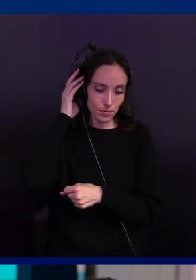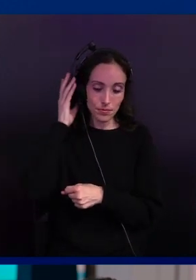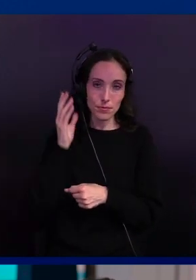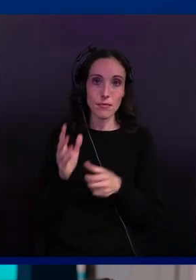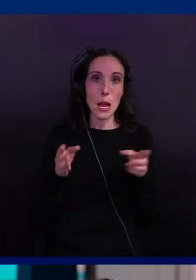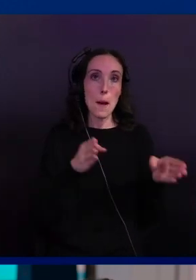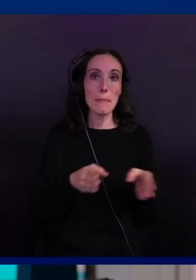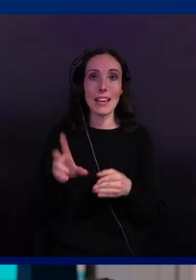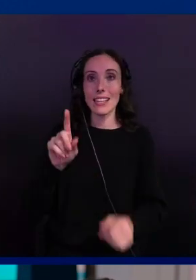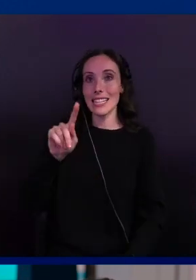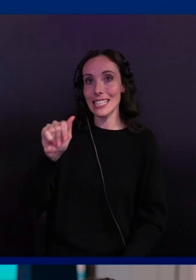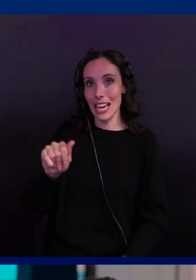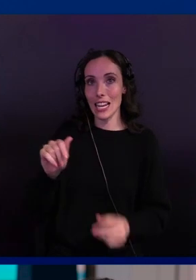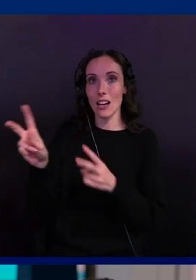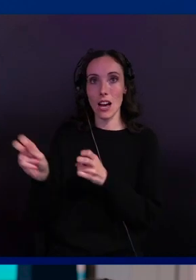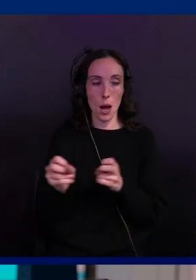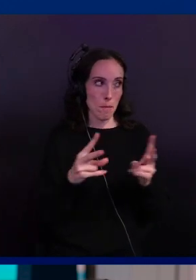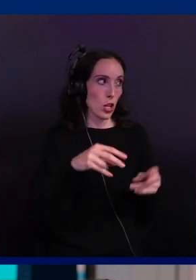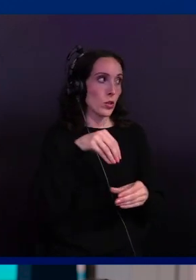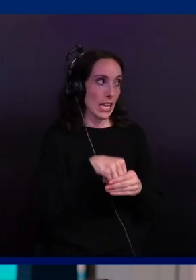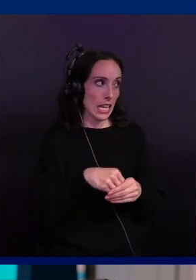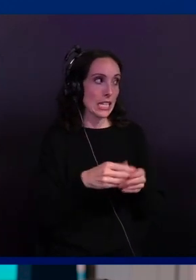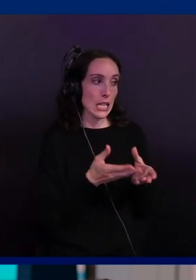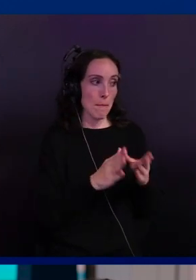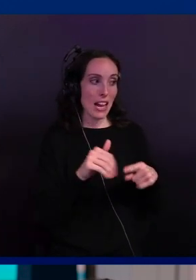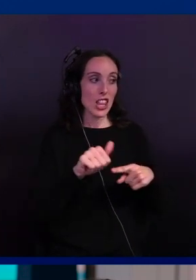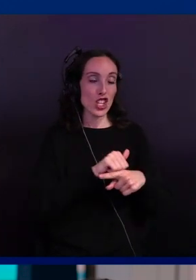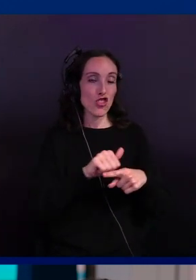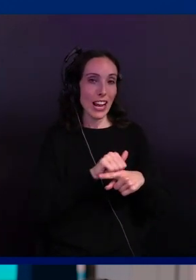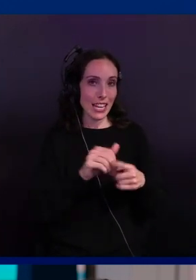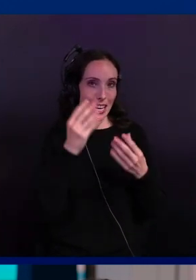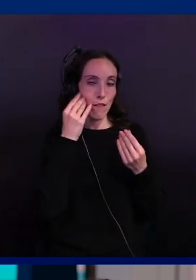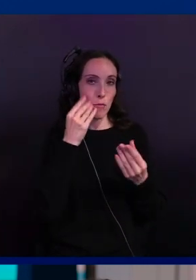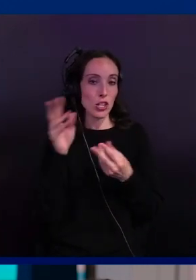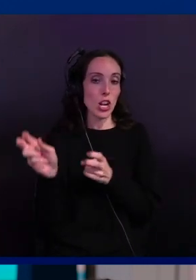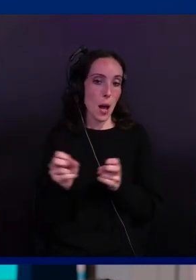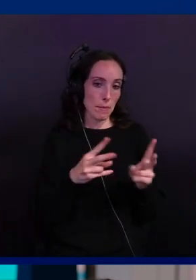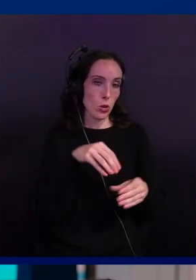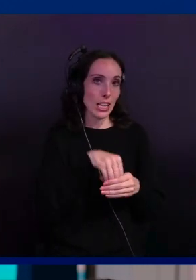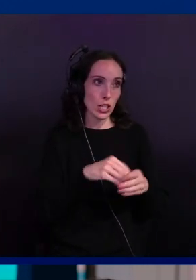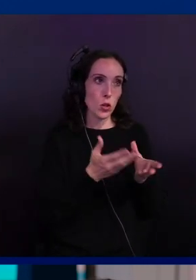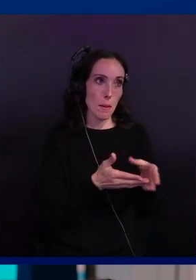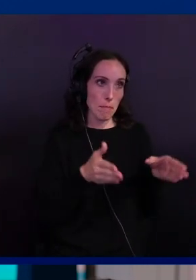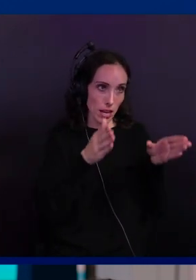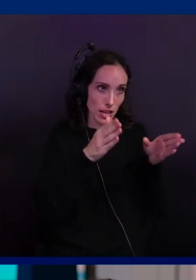this bucket. I'm looking for the bucket, what I created here.